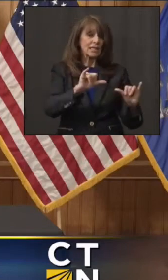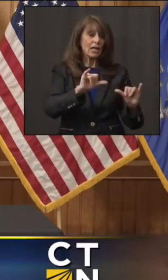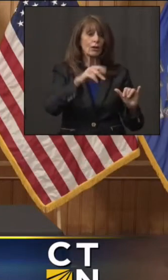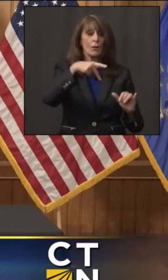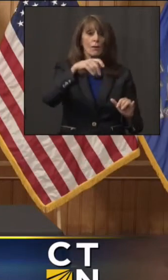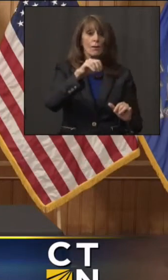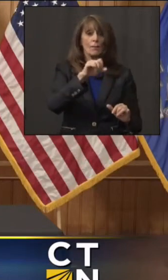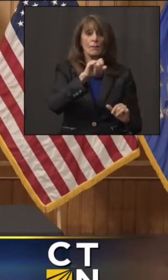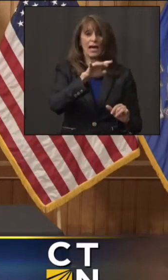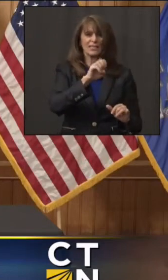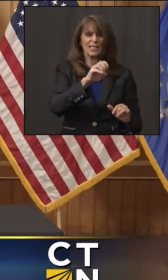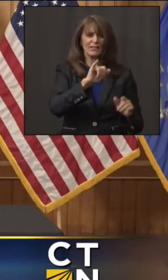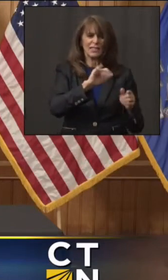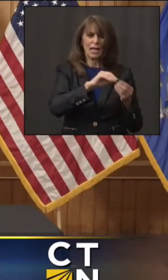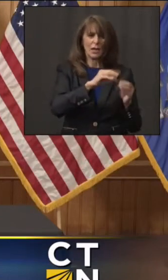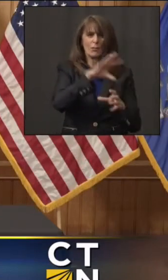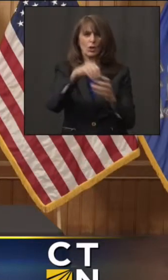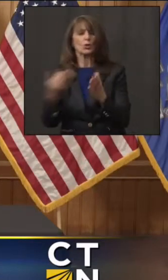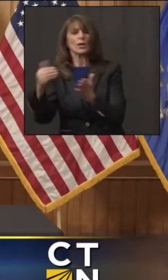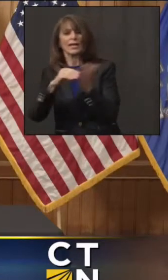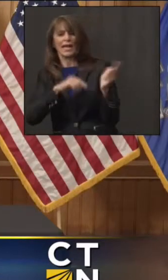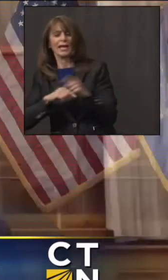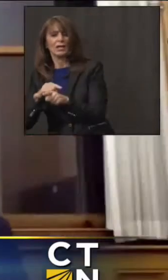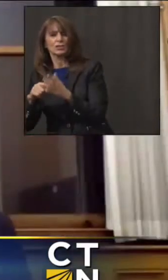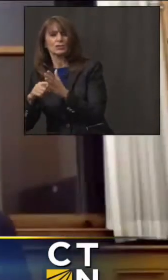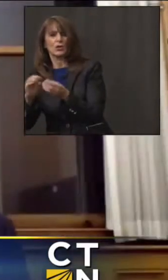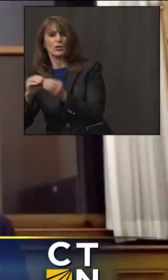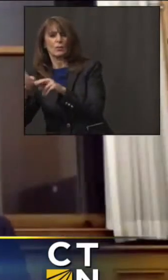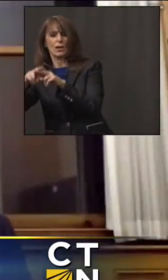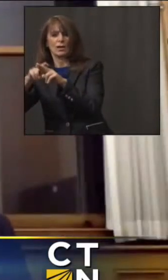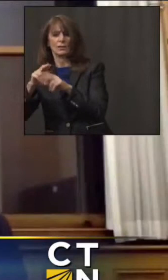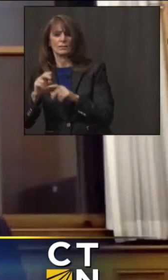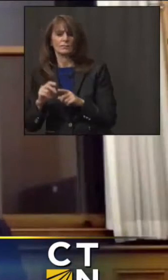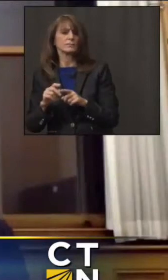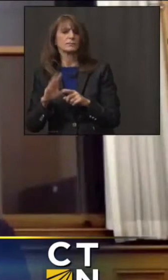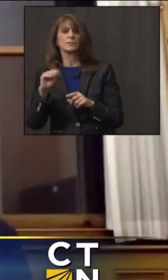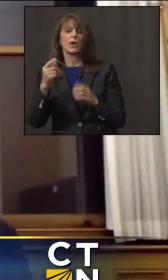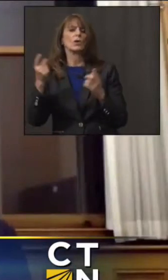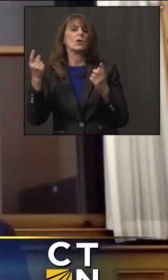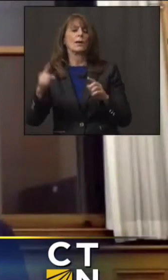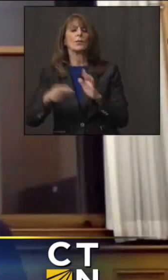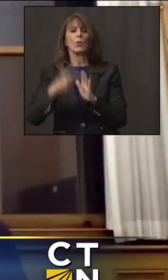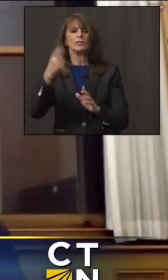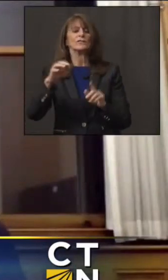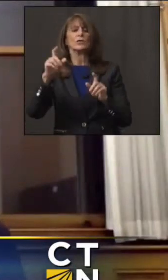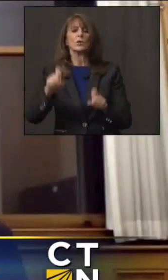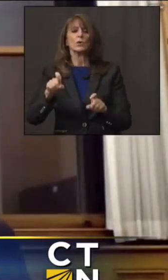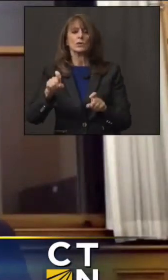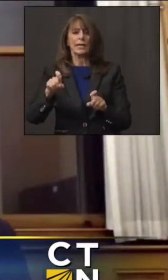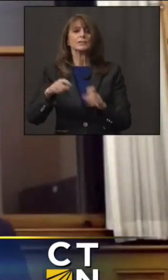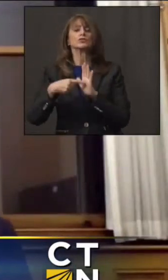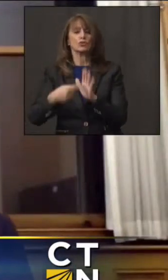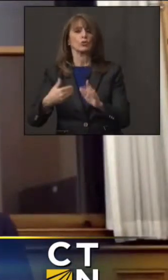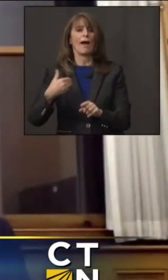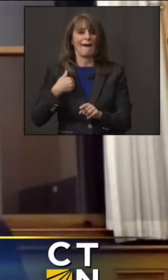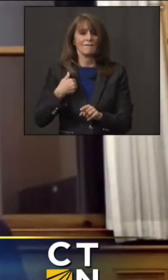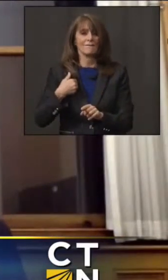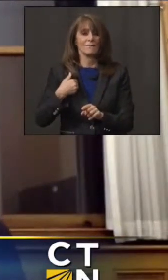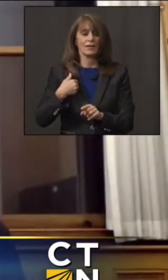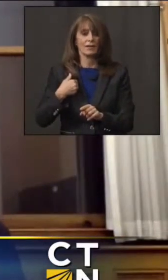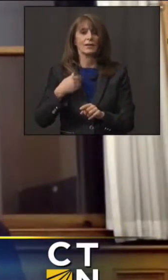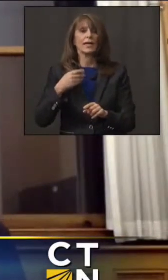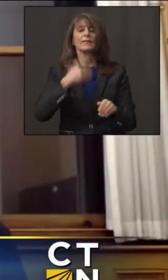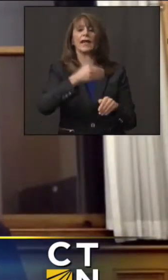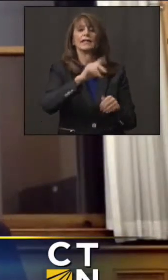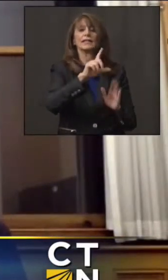in that number? No, you'd only get counted once. If you test positive again on a subsequent